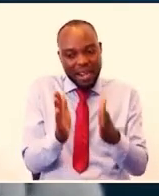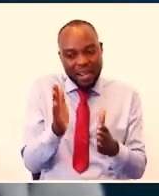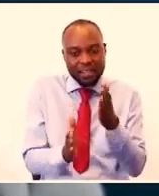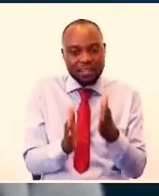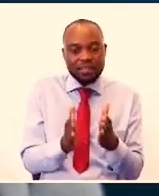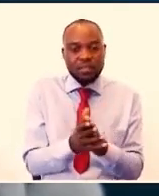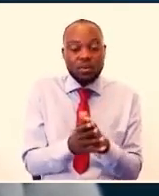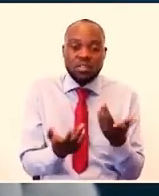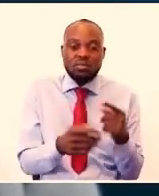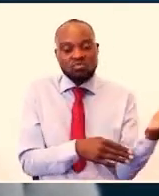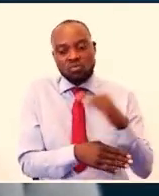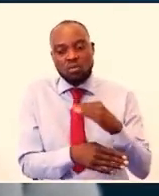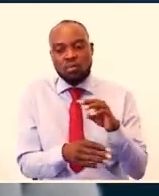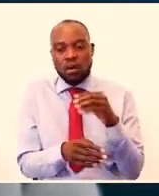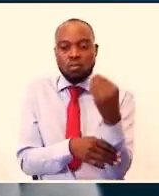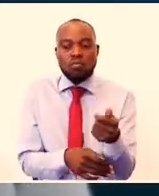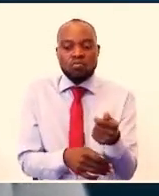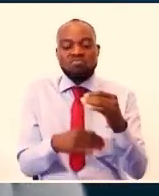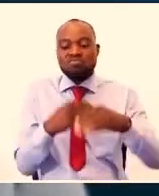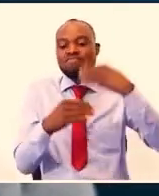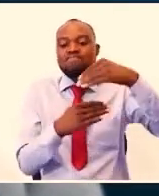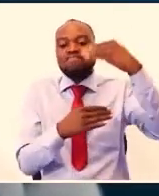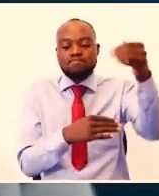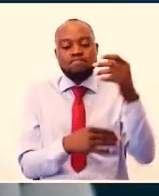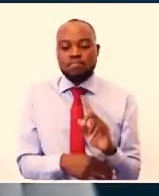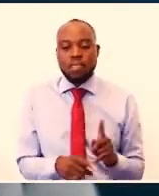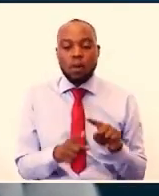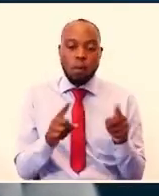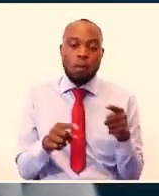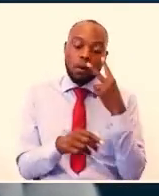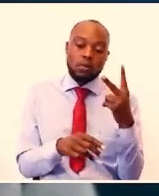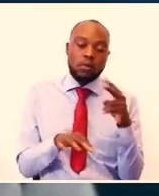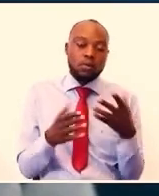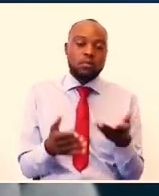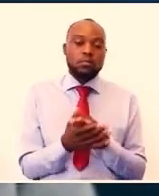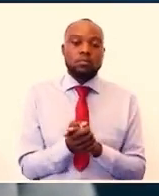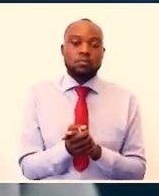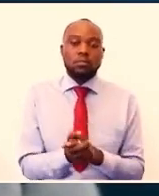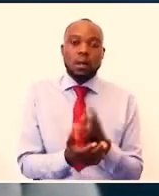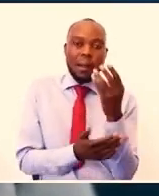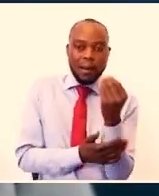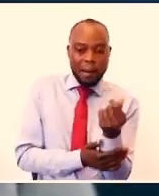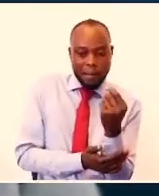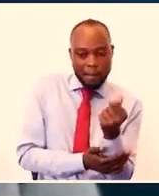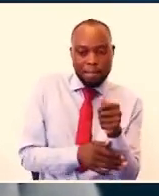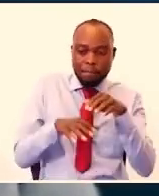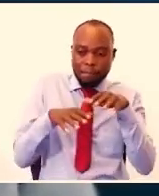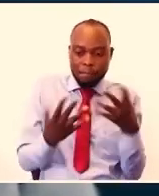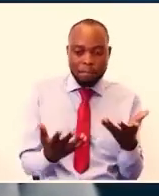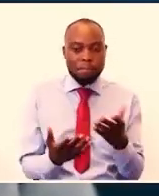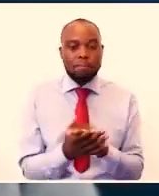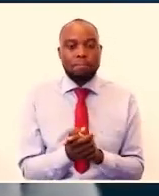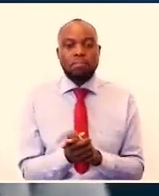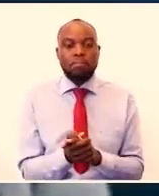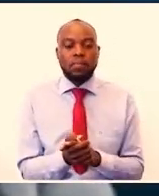to buy treasury bills and roll them over, but they look at the amount of capital, assets under management